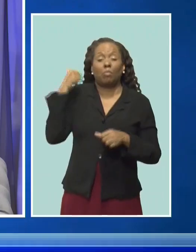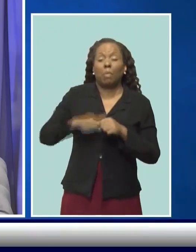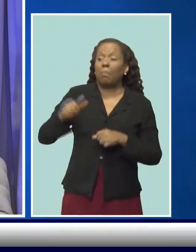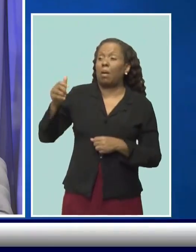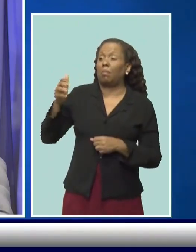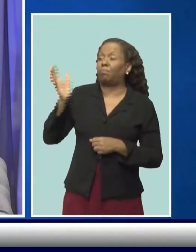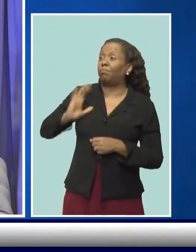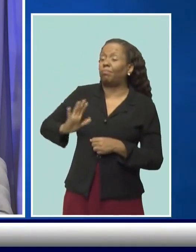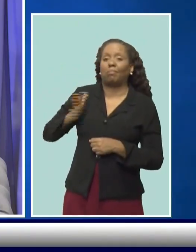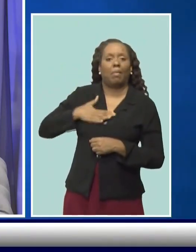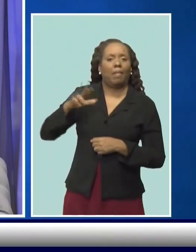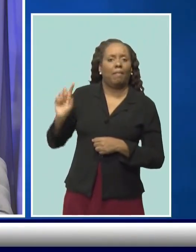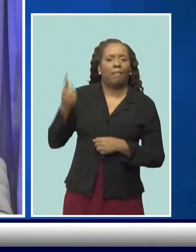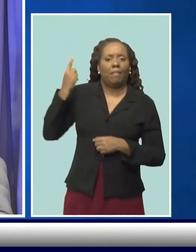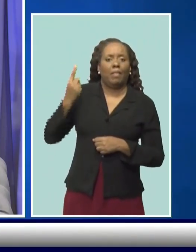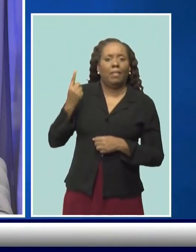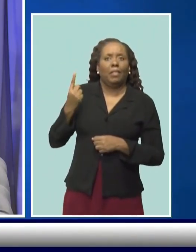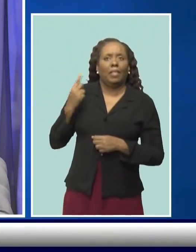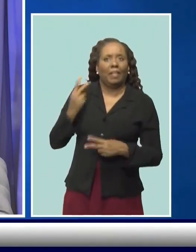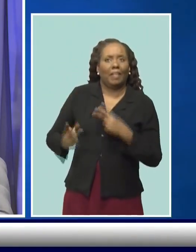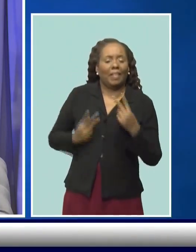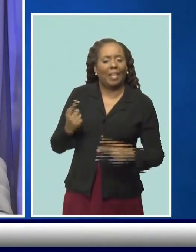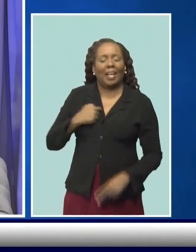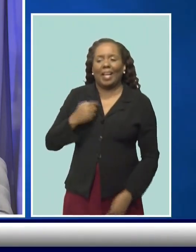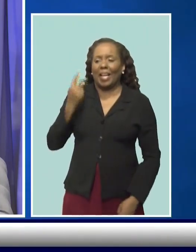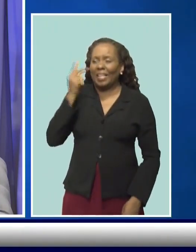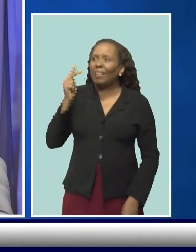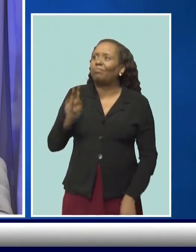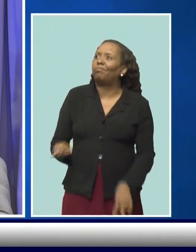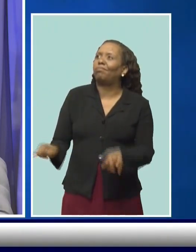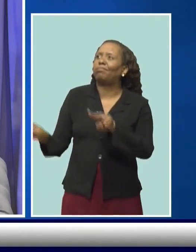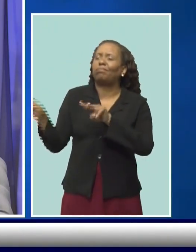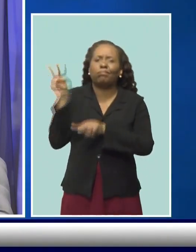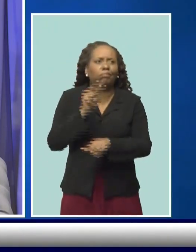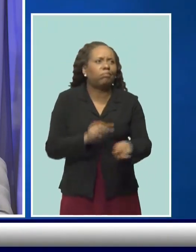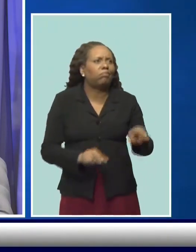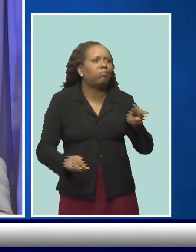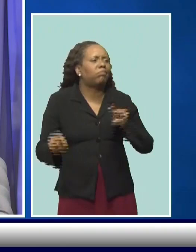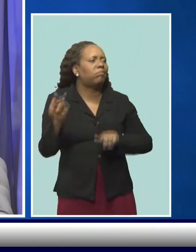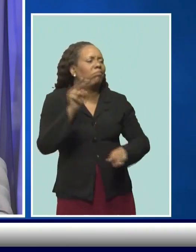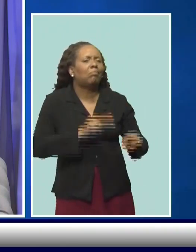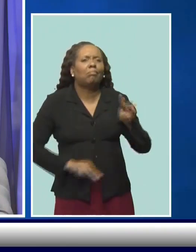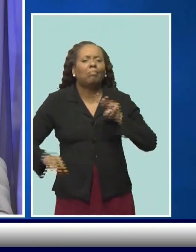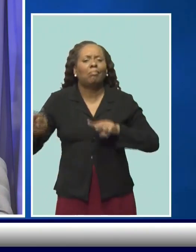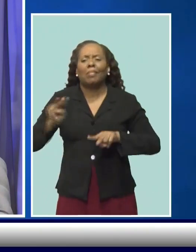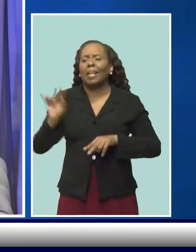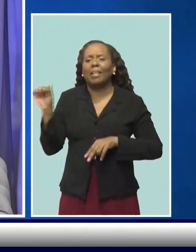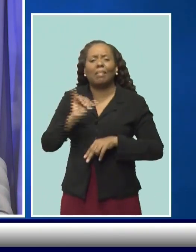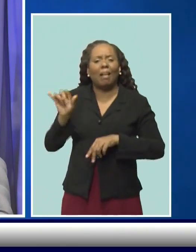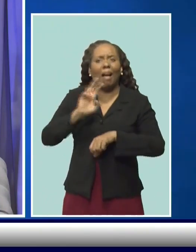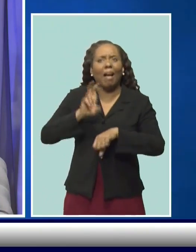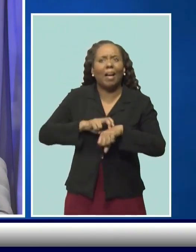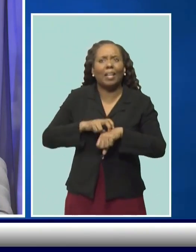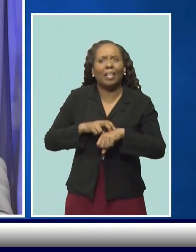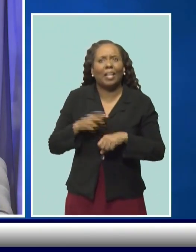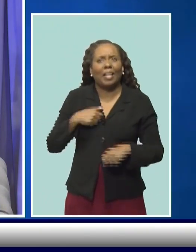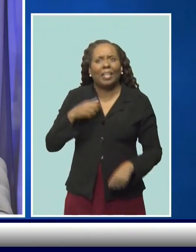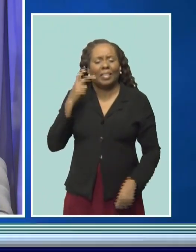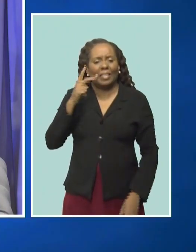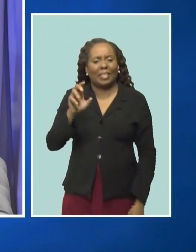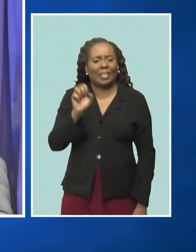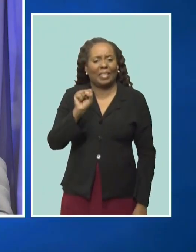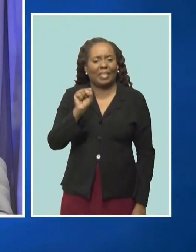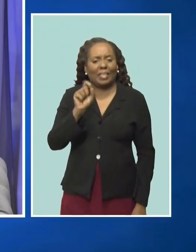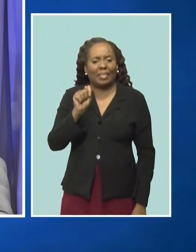the signs of Ireland across the island, including your St. Patrick's Cathedral high on a hill. So I feel very